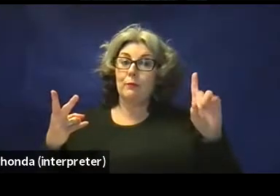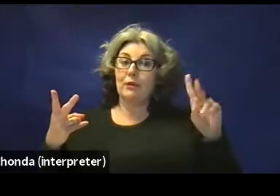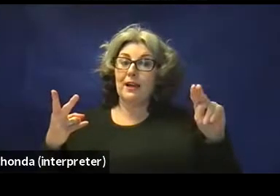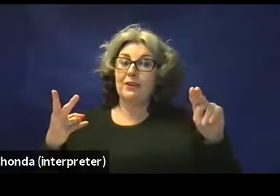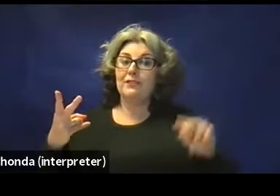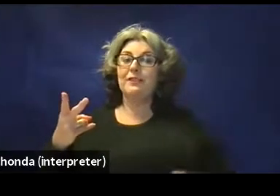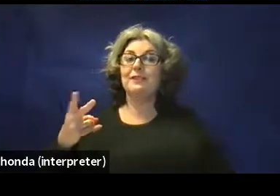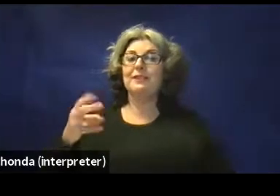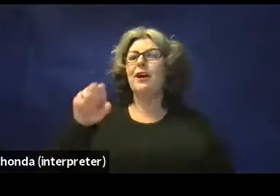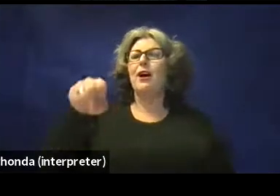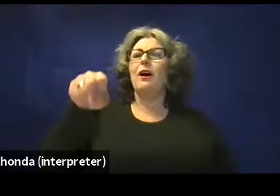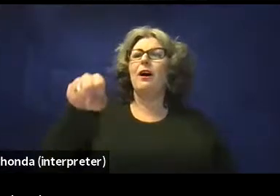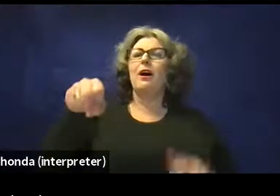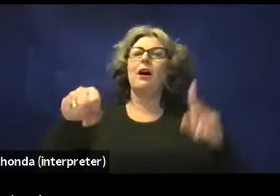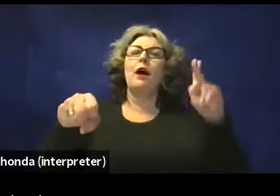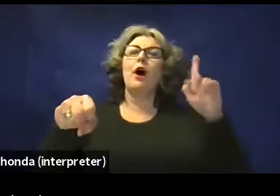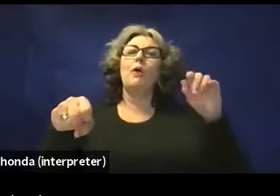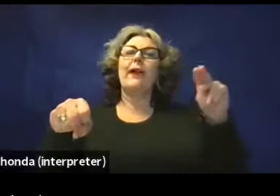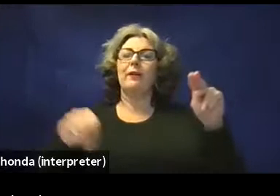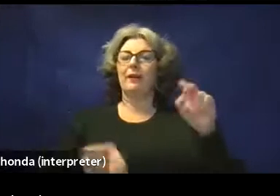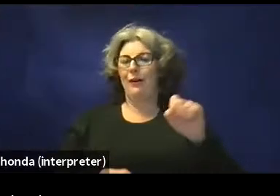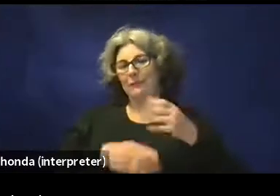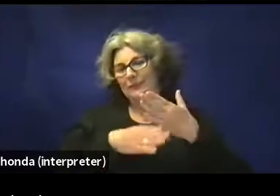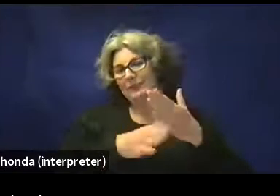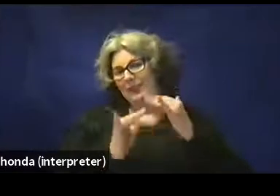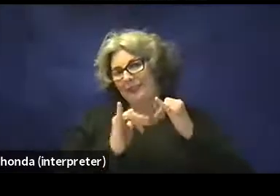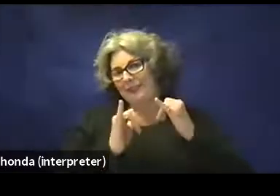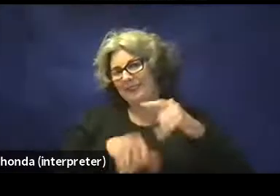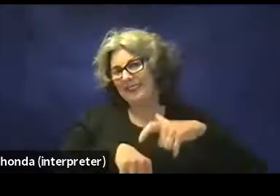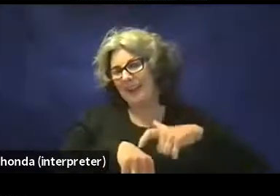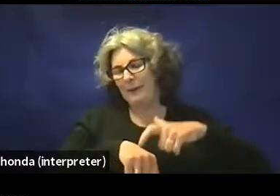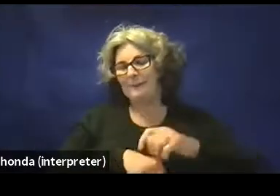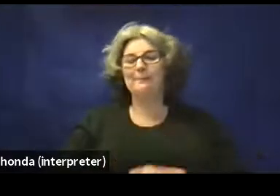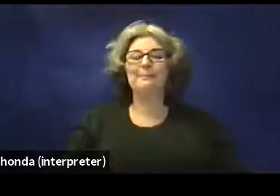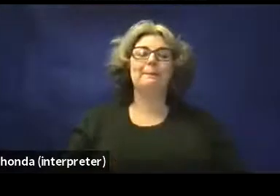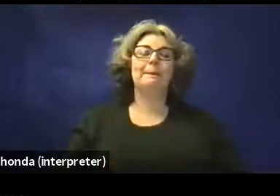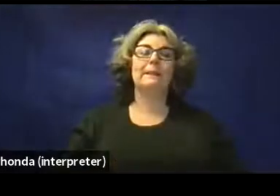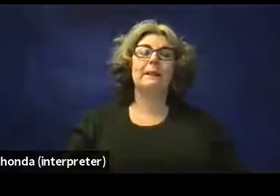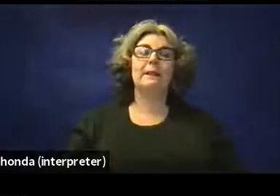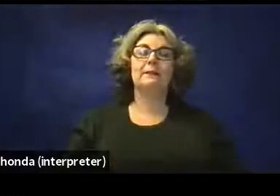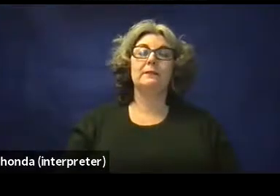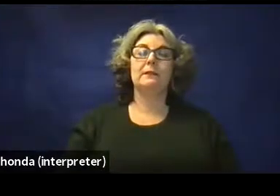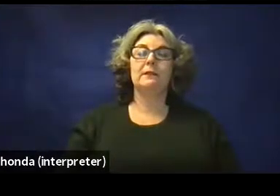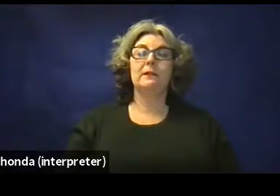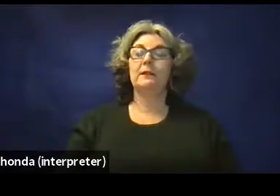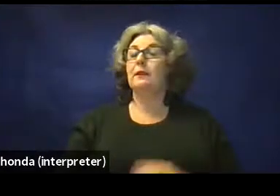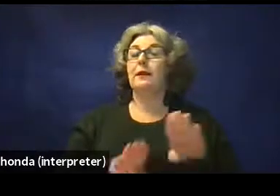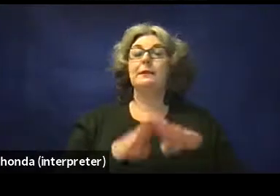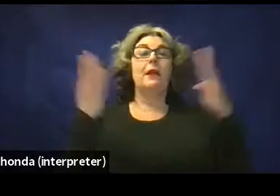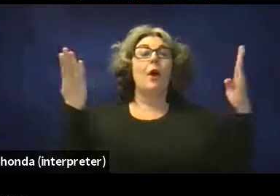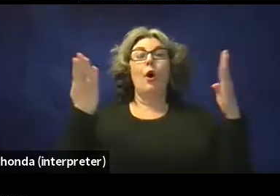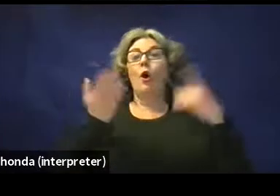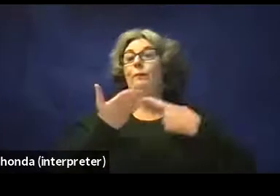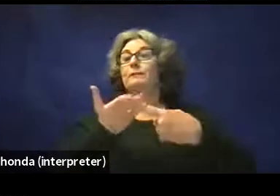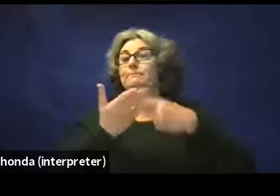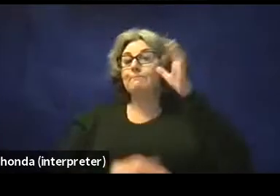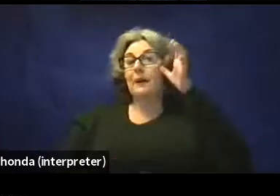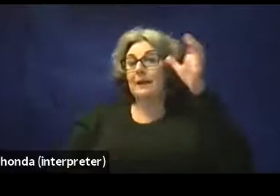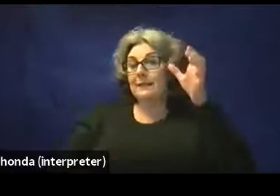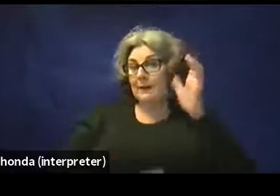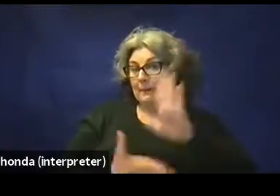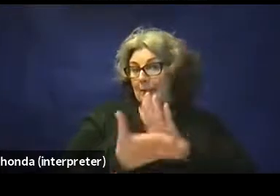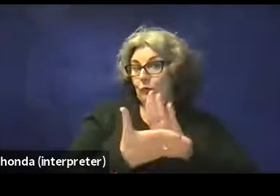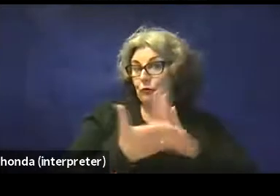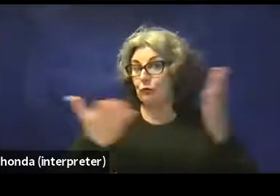Yeah, I can briefly talk about it, Angela. We could probably share the time a little bit. It's an open concept at our